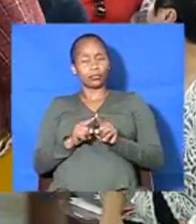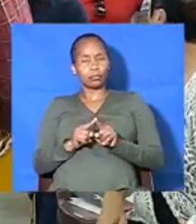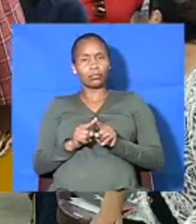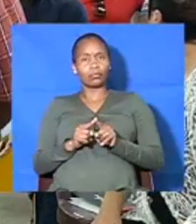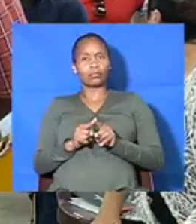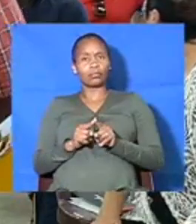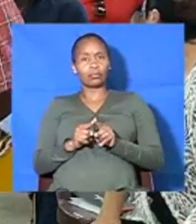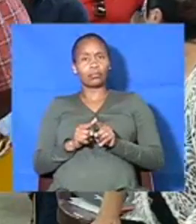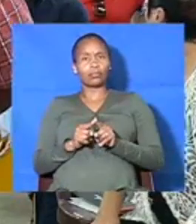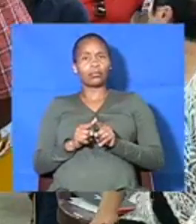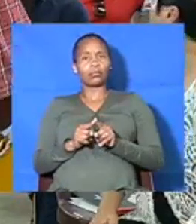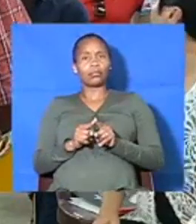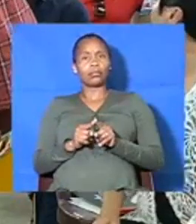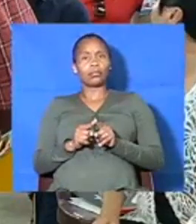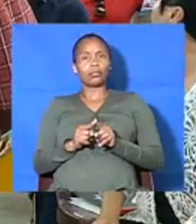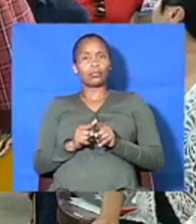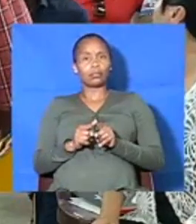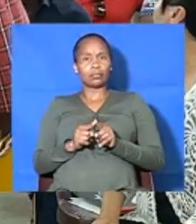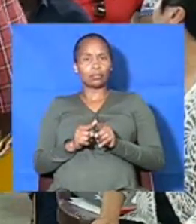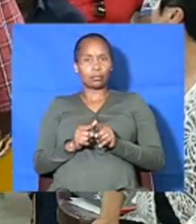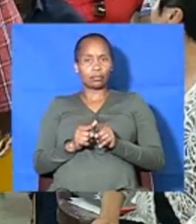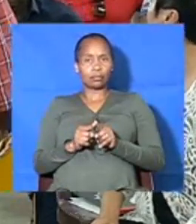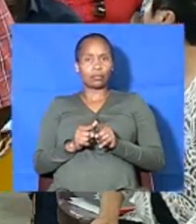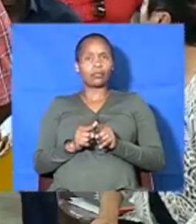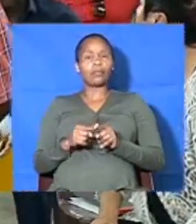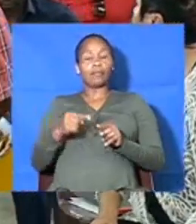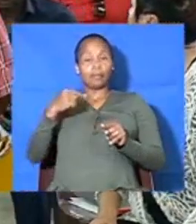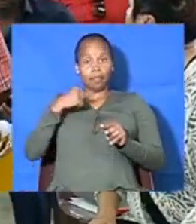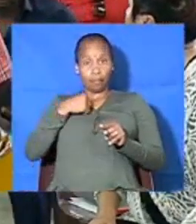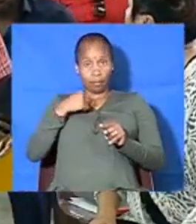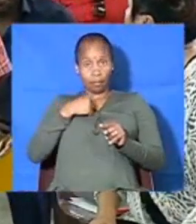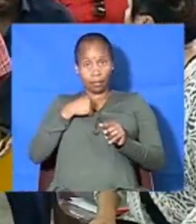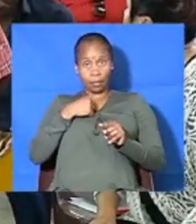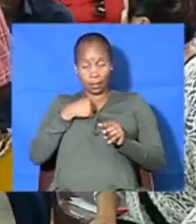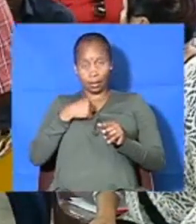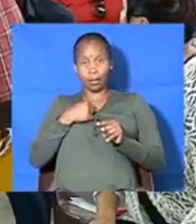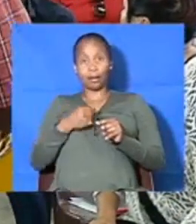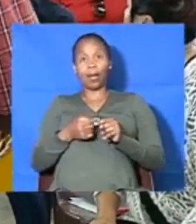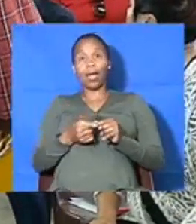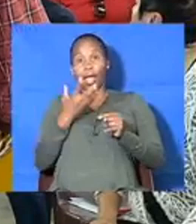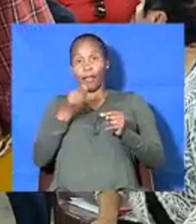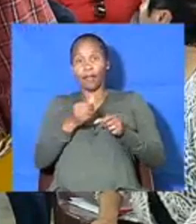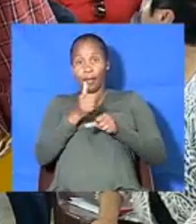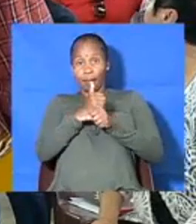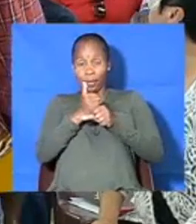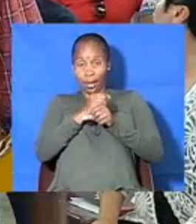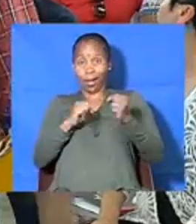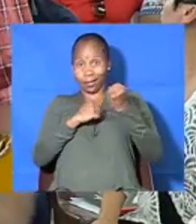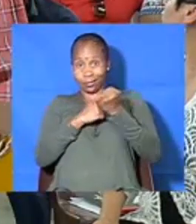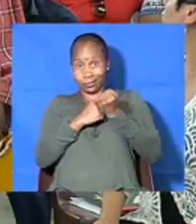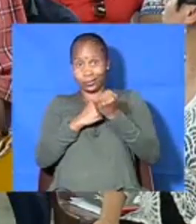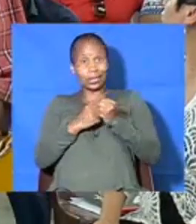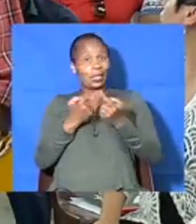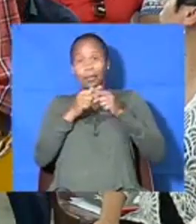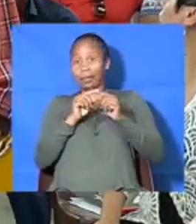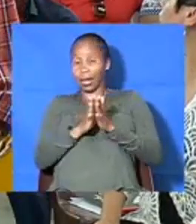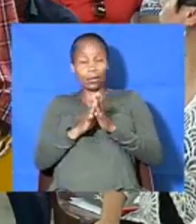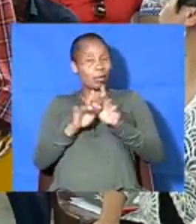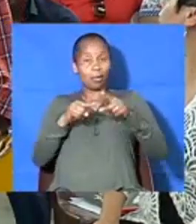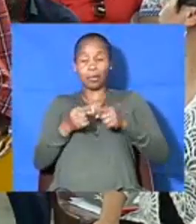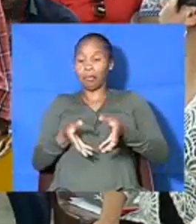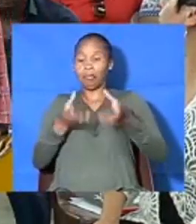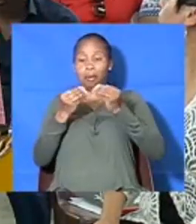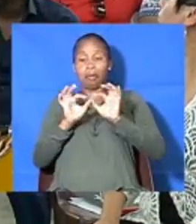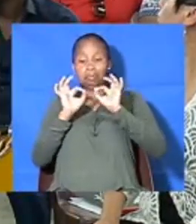is Malaji. Ke nna khosi ya mafelelo ya ba Malaji ba Phalaborwa. I'm the last king of the Malaji clan